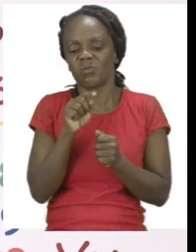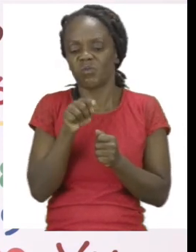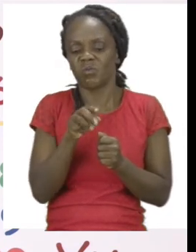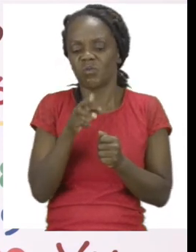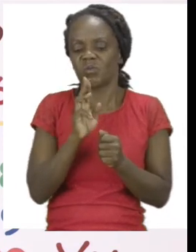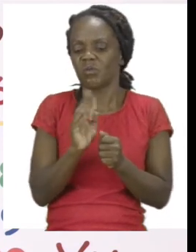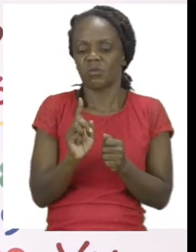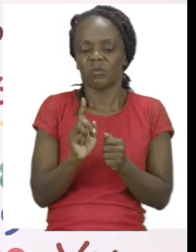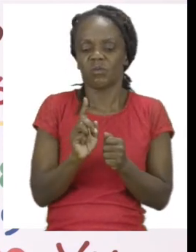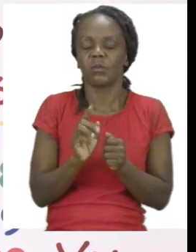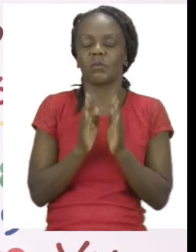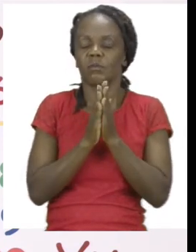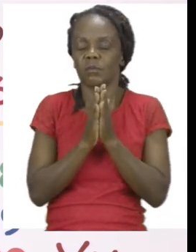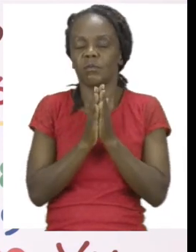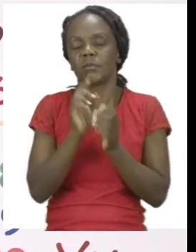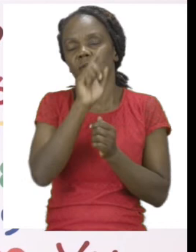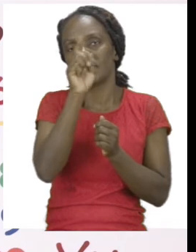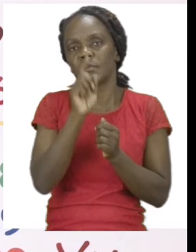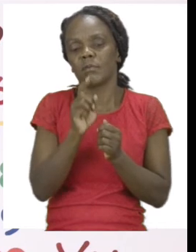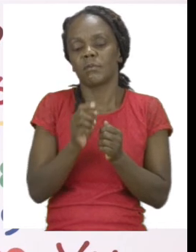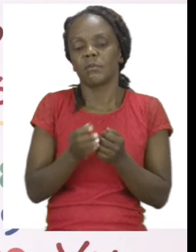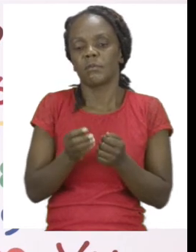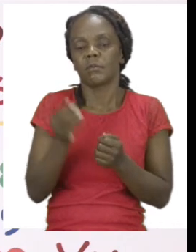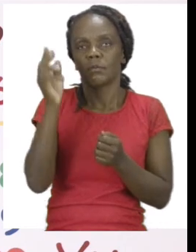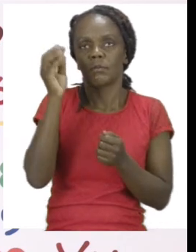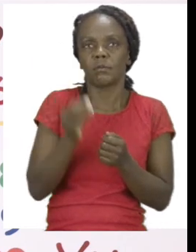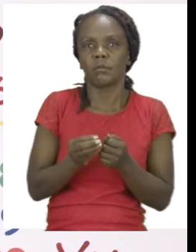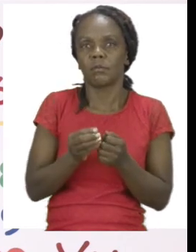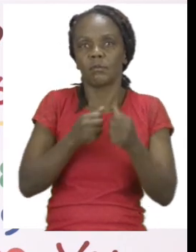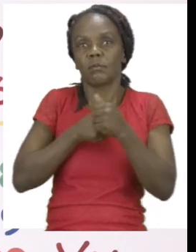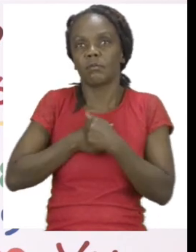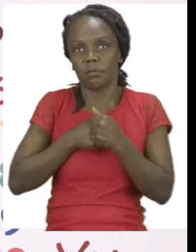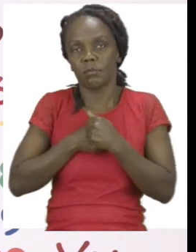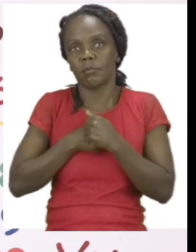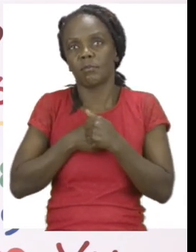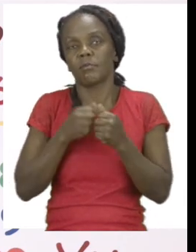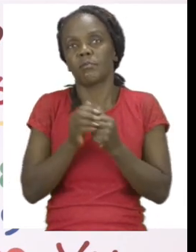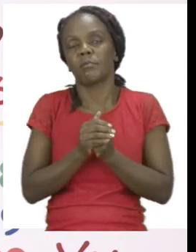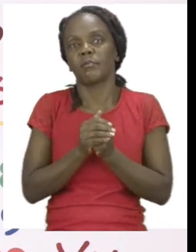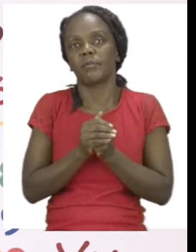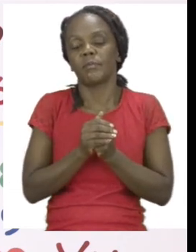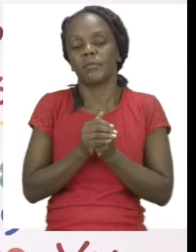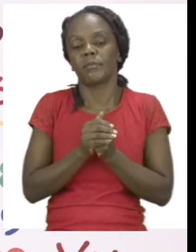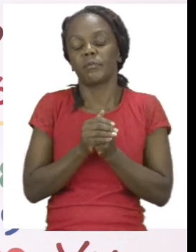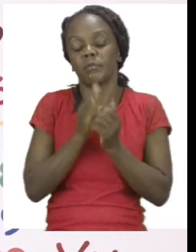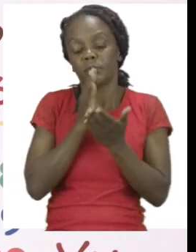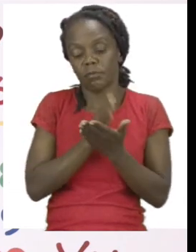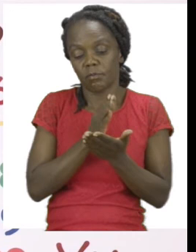an adult. Just make sure that you finish your work by